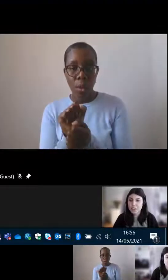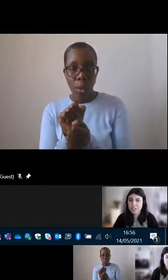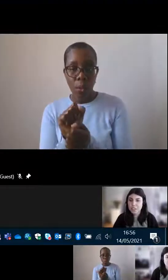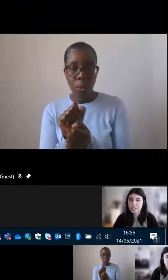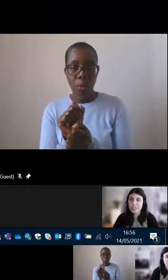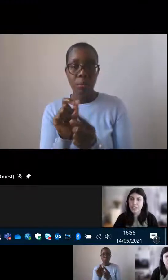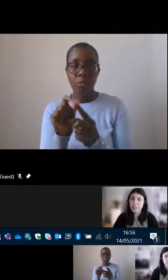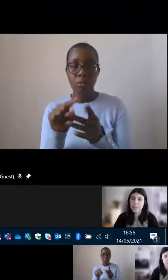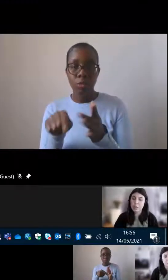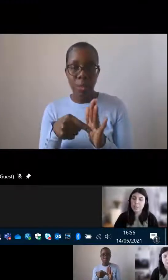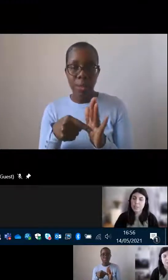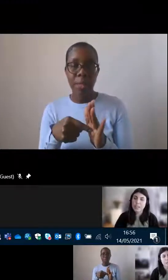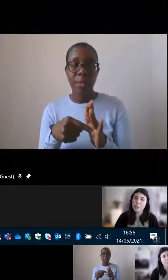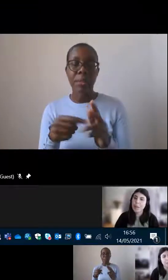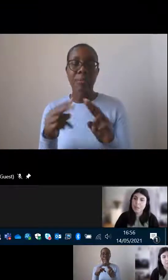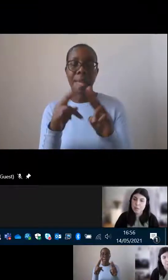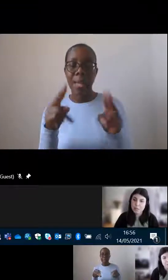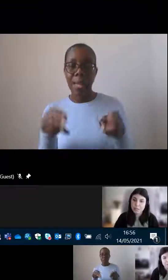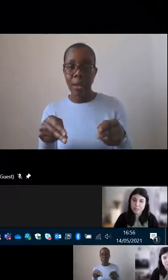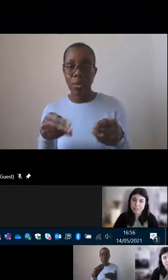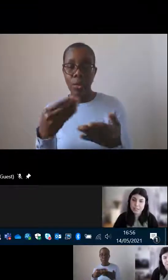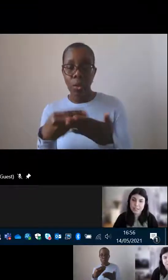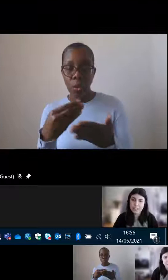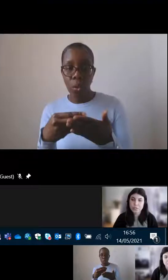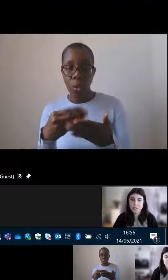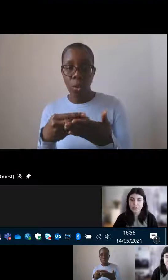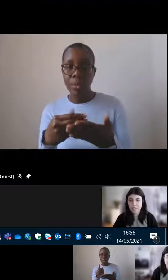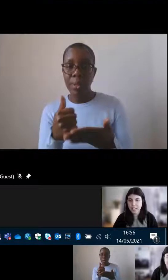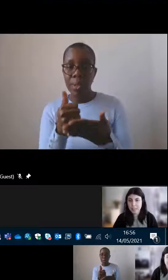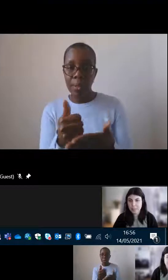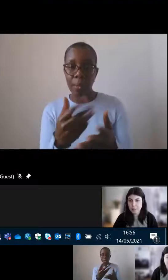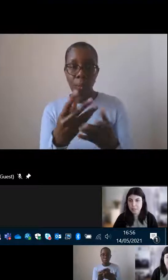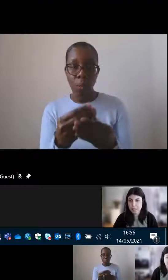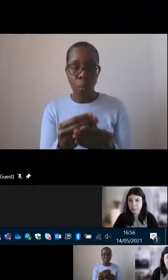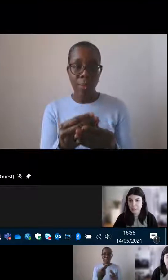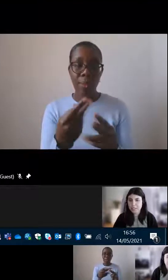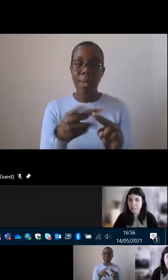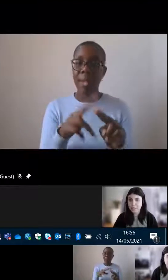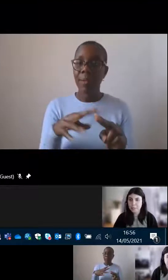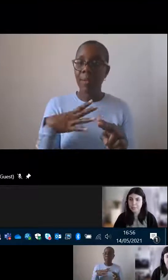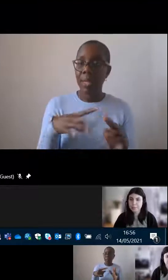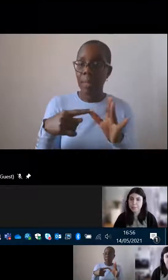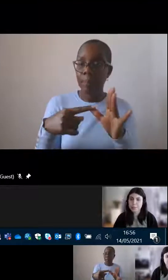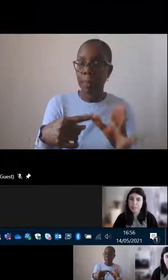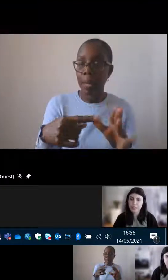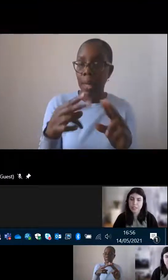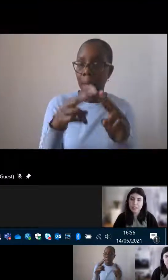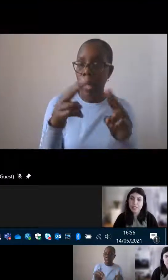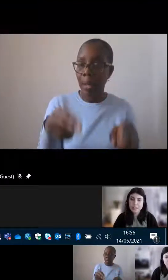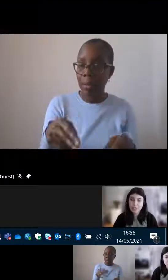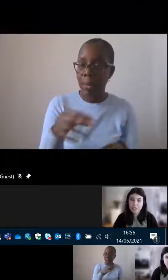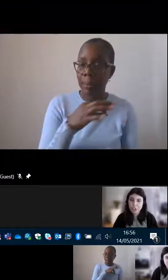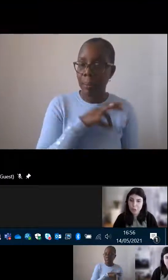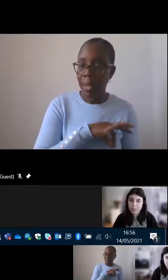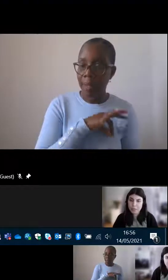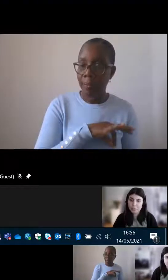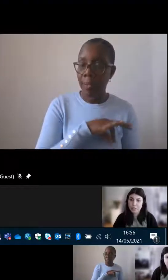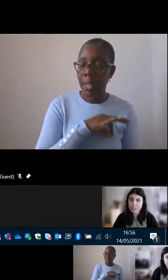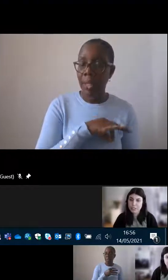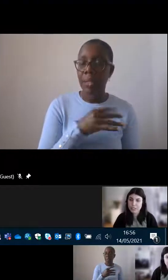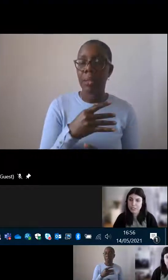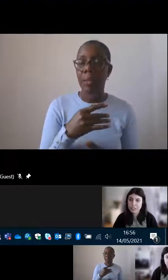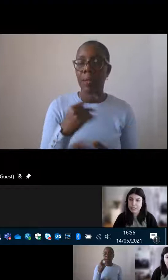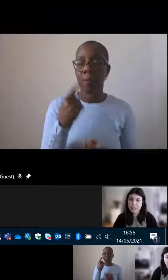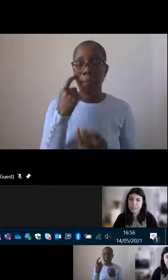housing costs, helping to claim housing benefit, discretionary housing payments, getting a job,